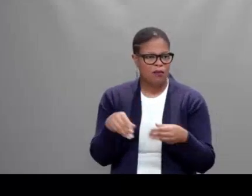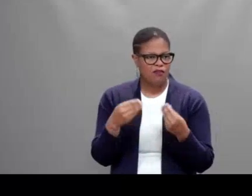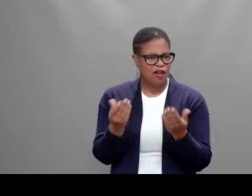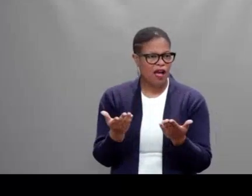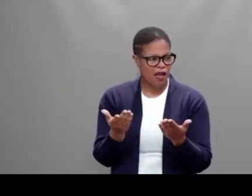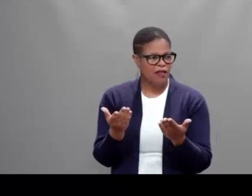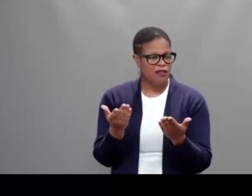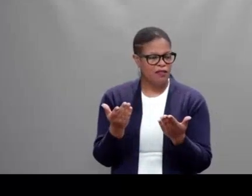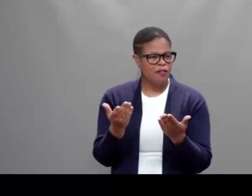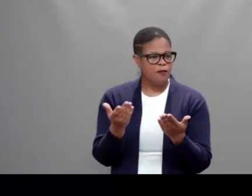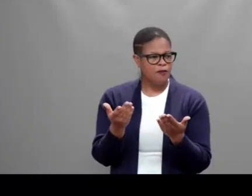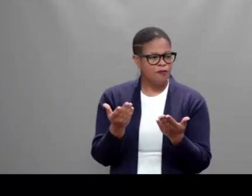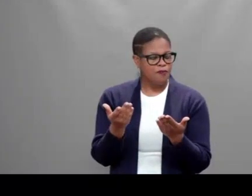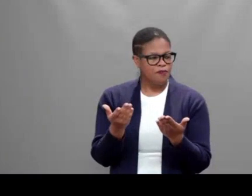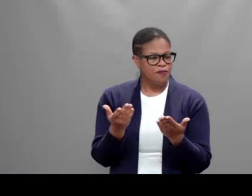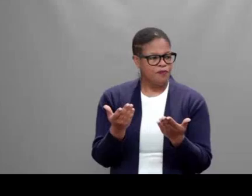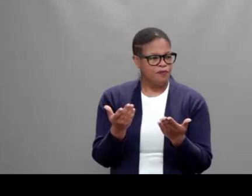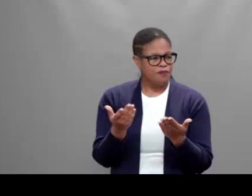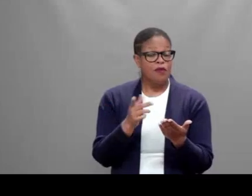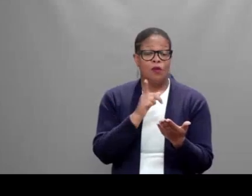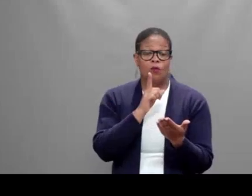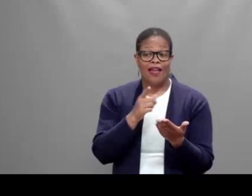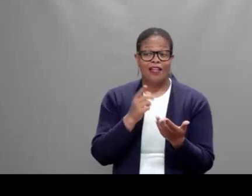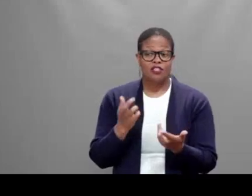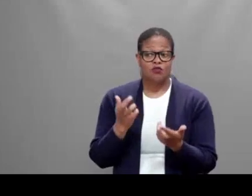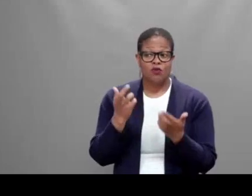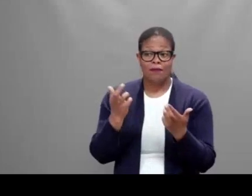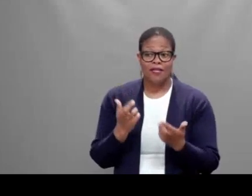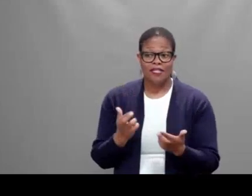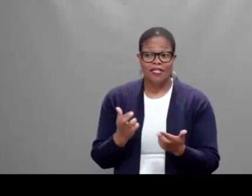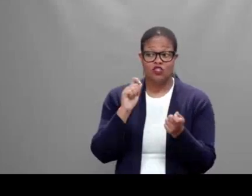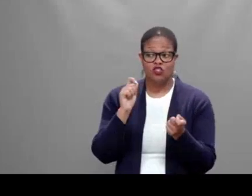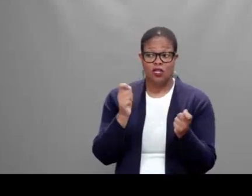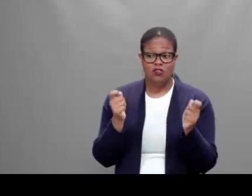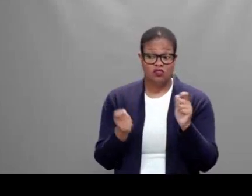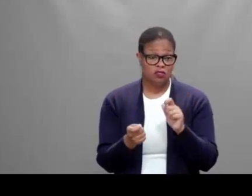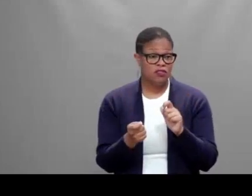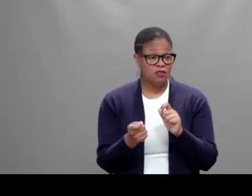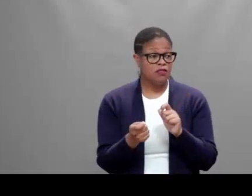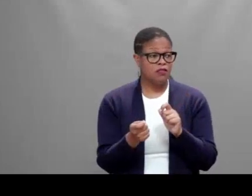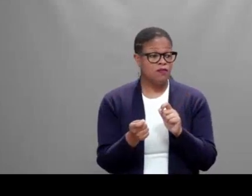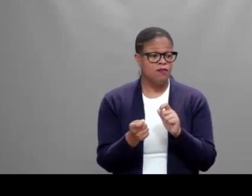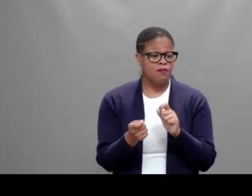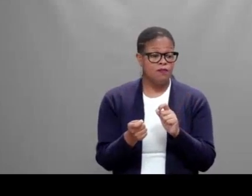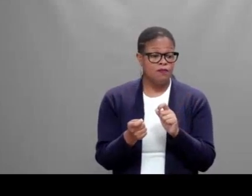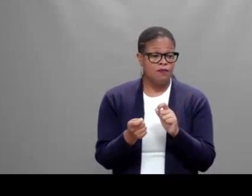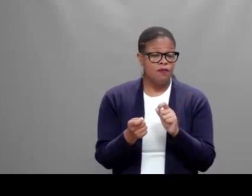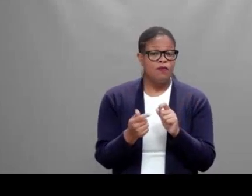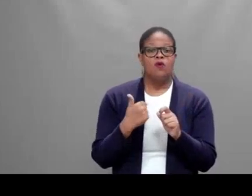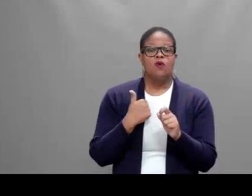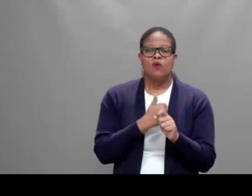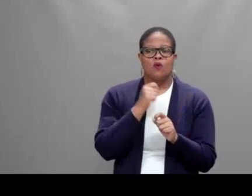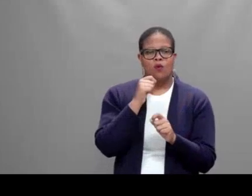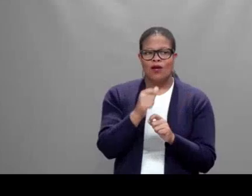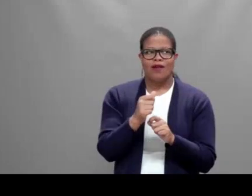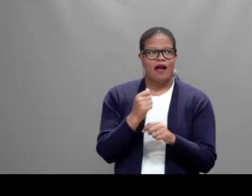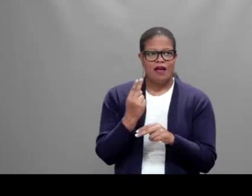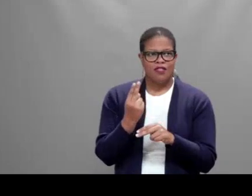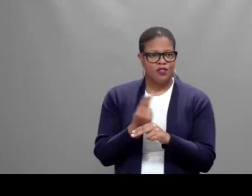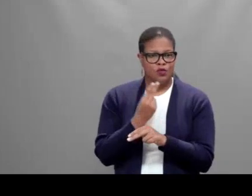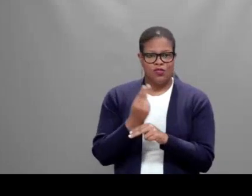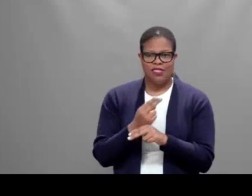provide. We actually recommended some changes because we're not